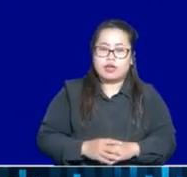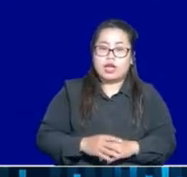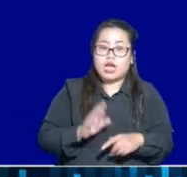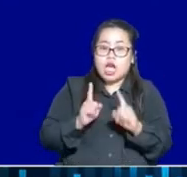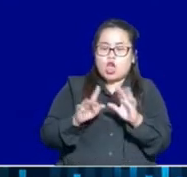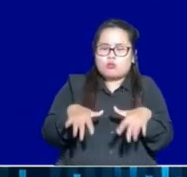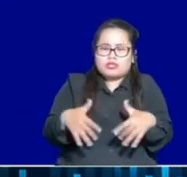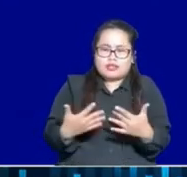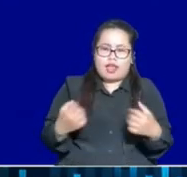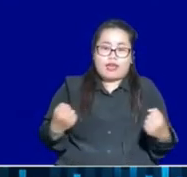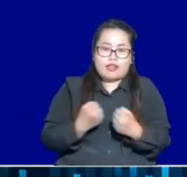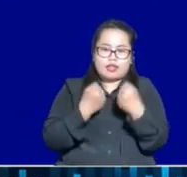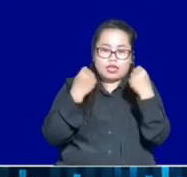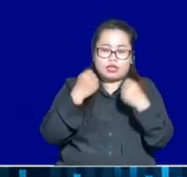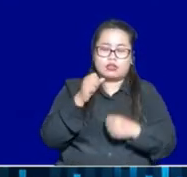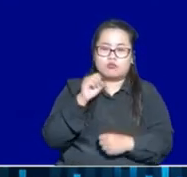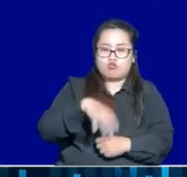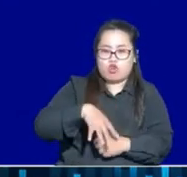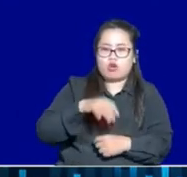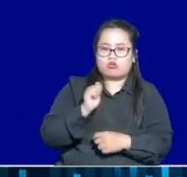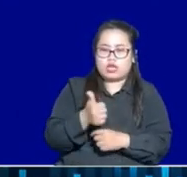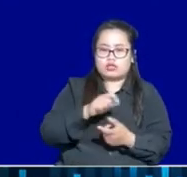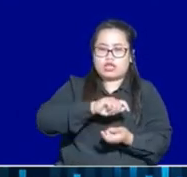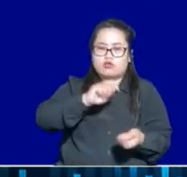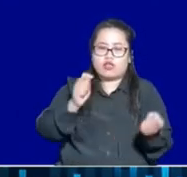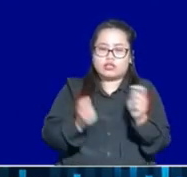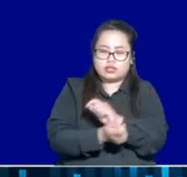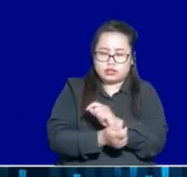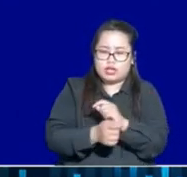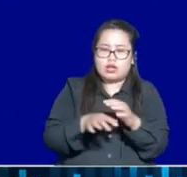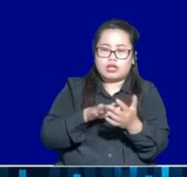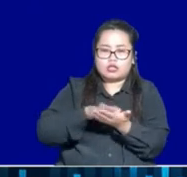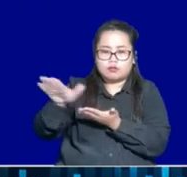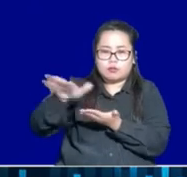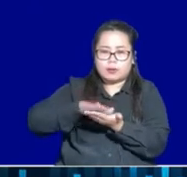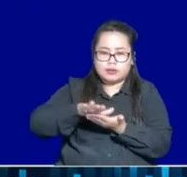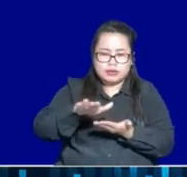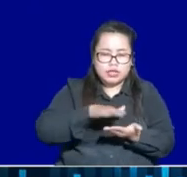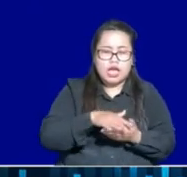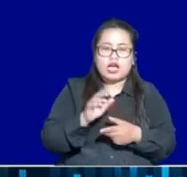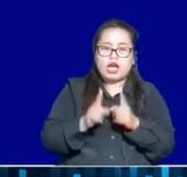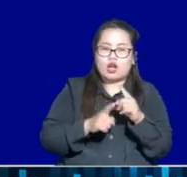essentially oil. But in the world today,